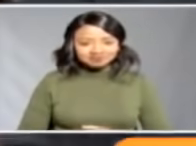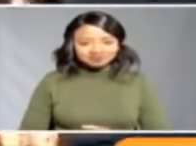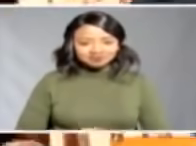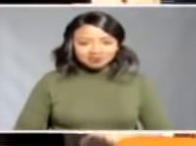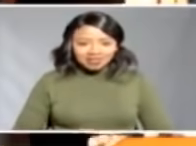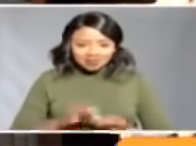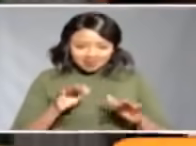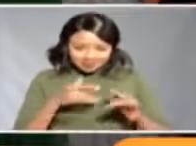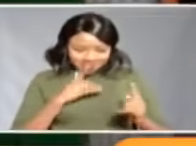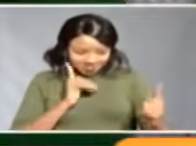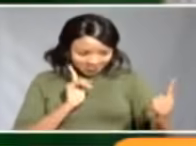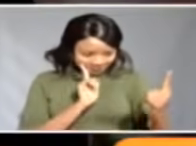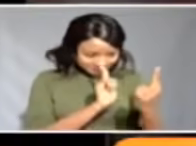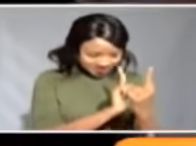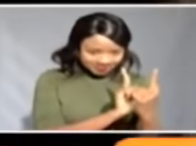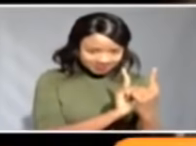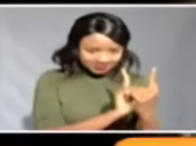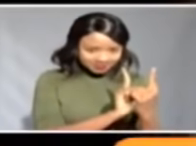I went to meet him.